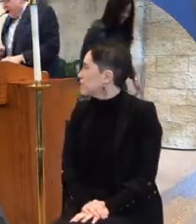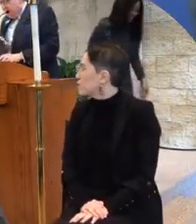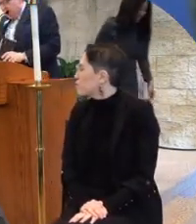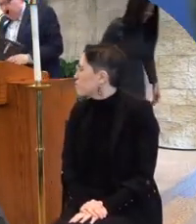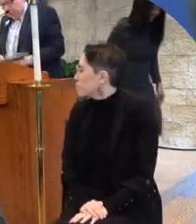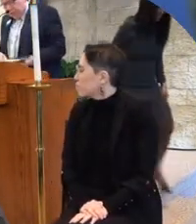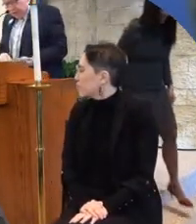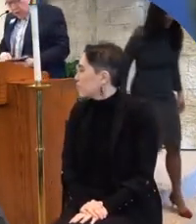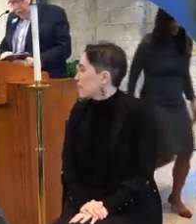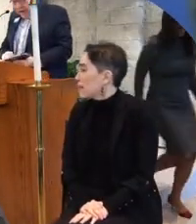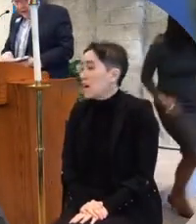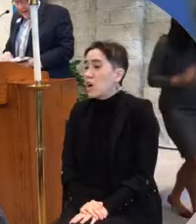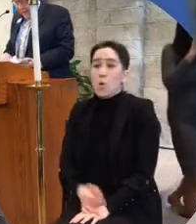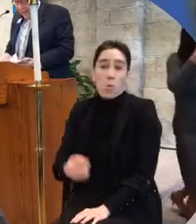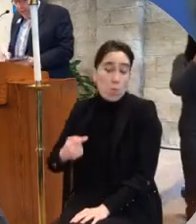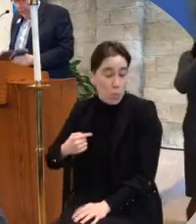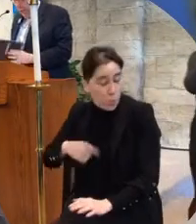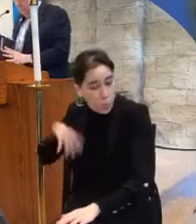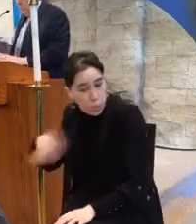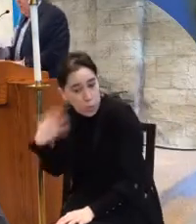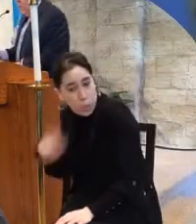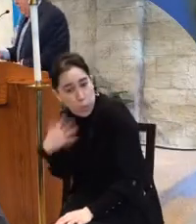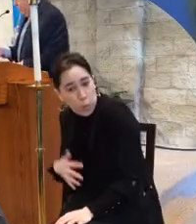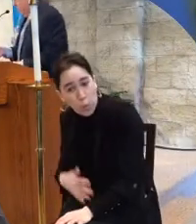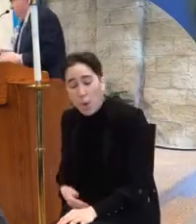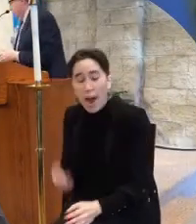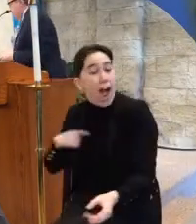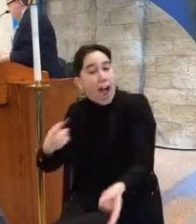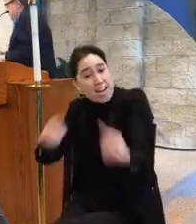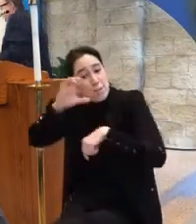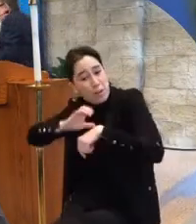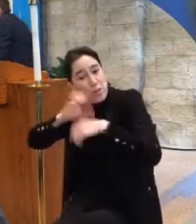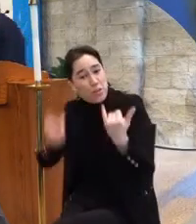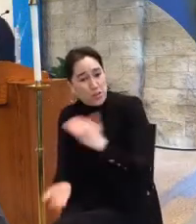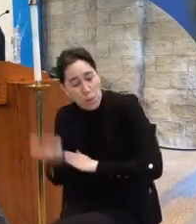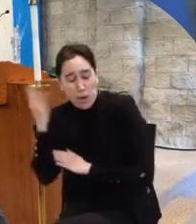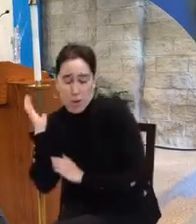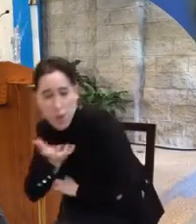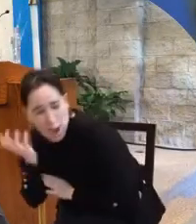I've been to church this morning, have you? Whoa.